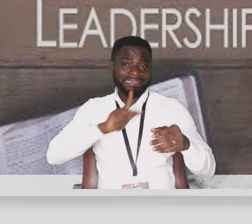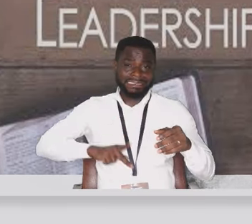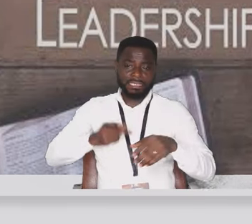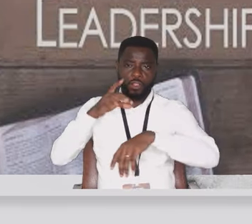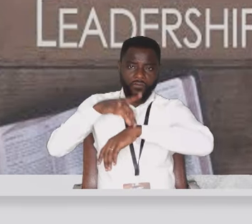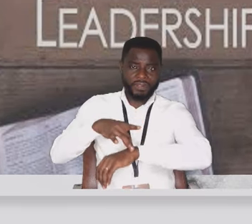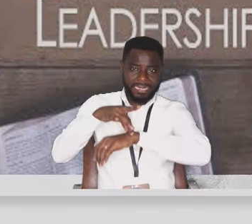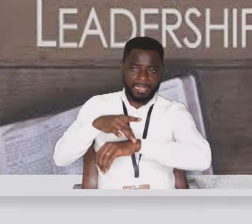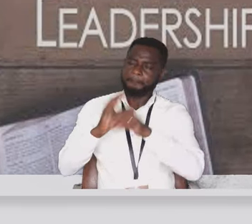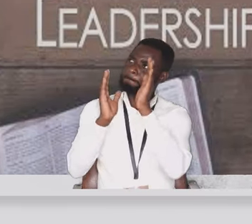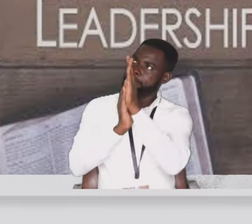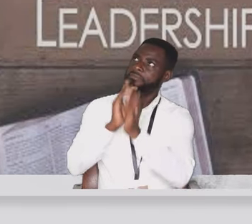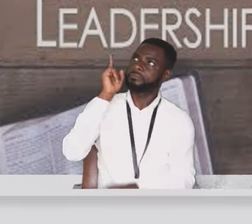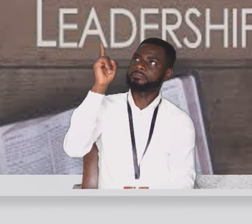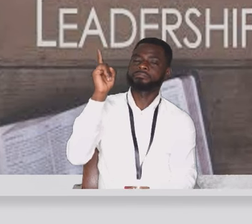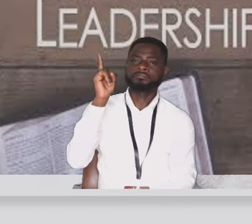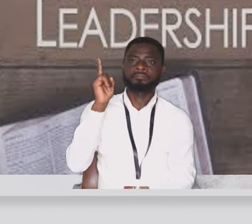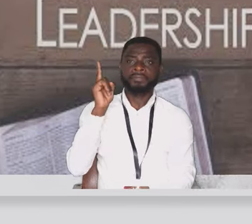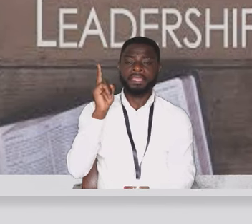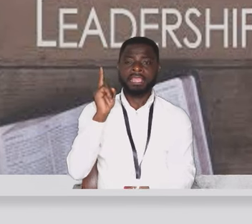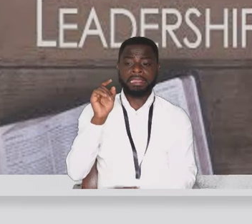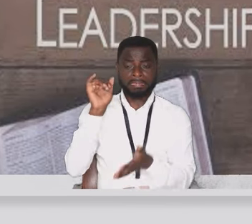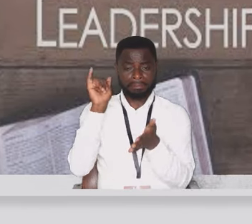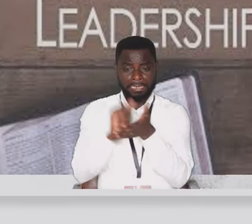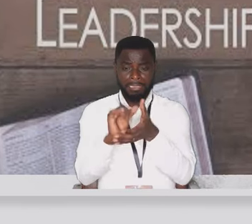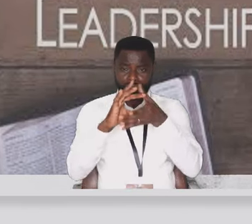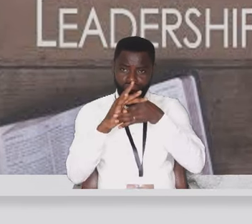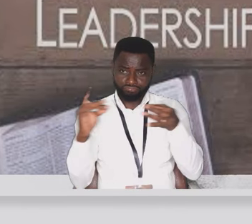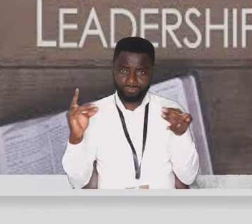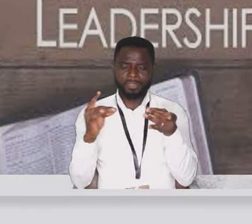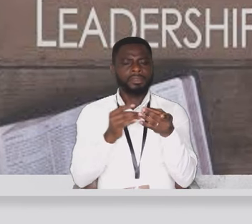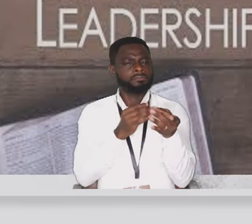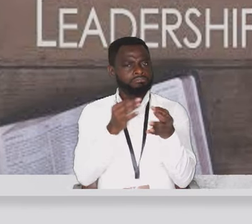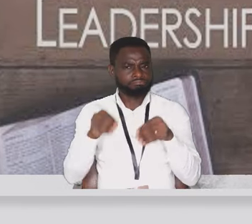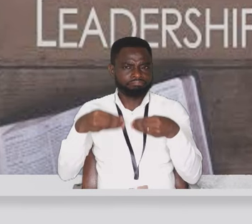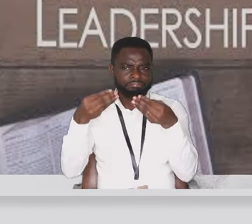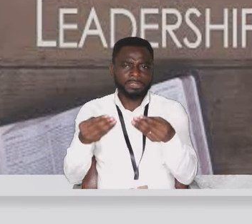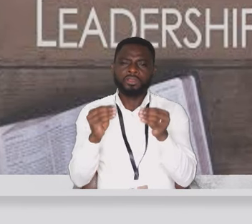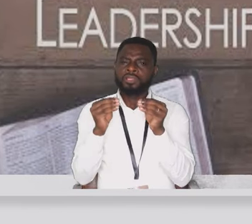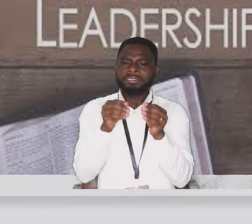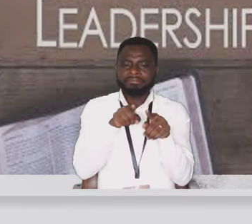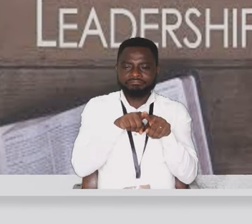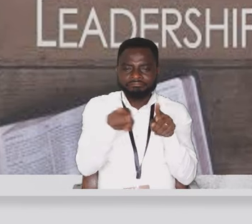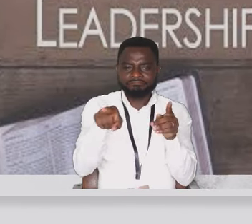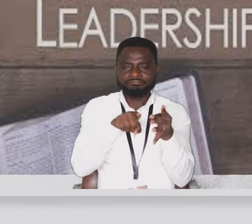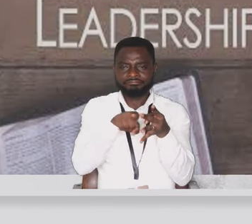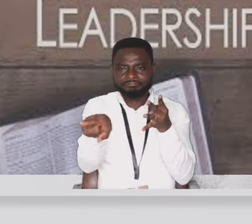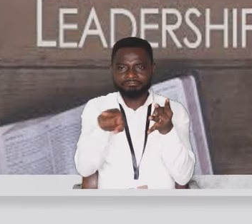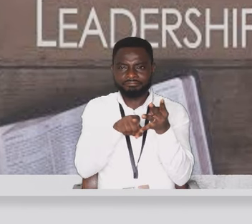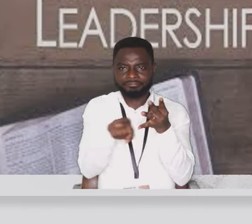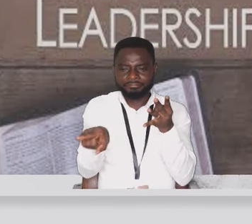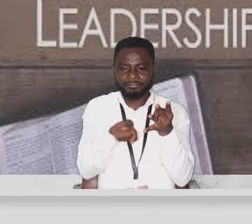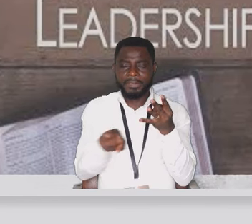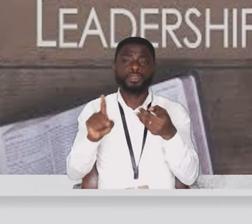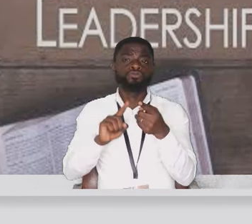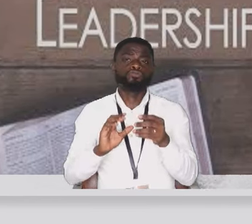him. And this gives a lot of dimensions to our